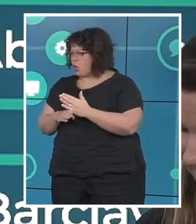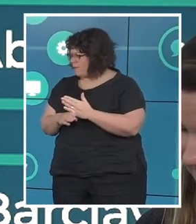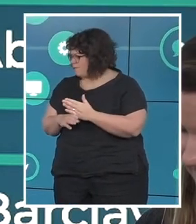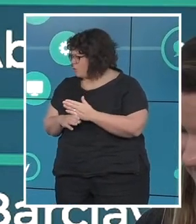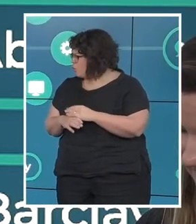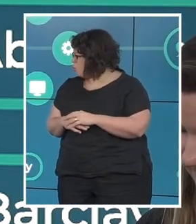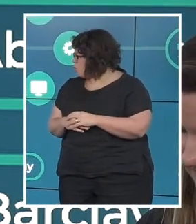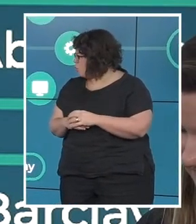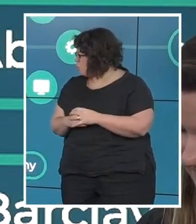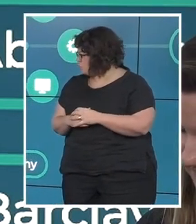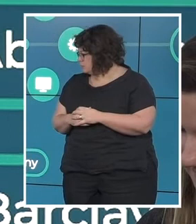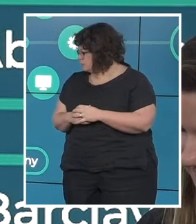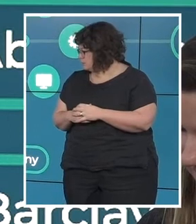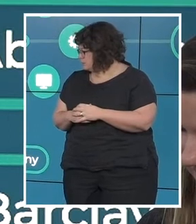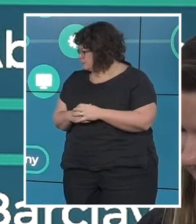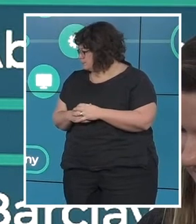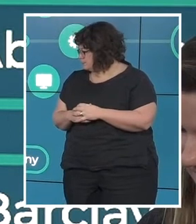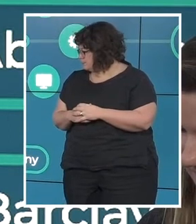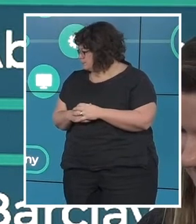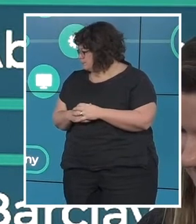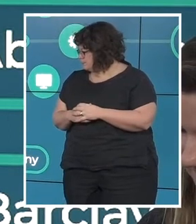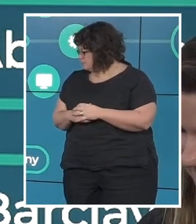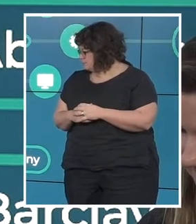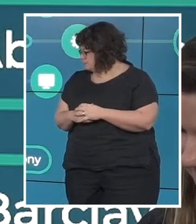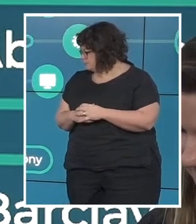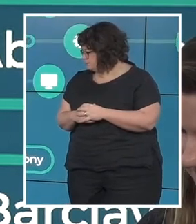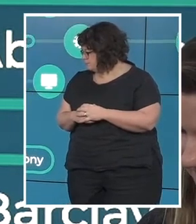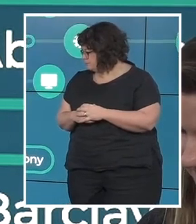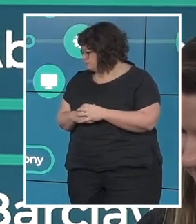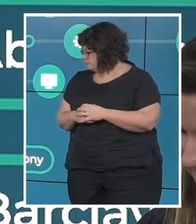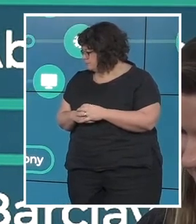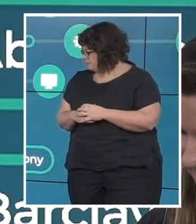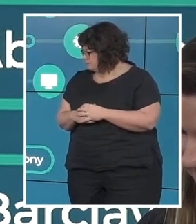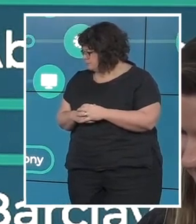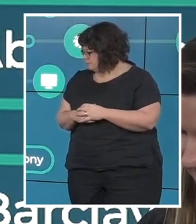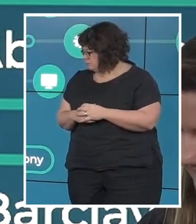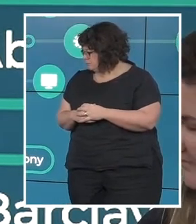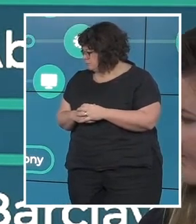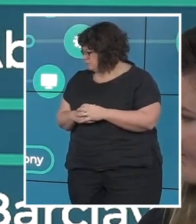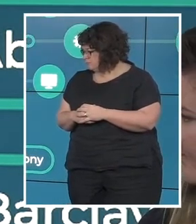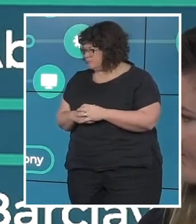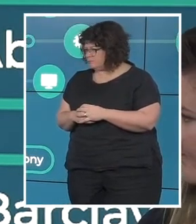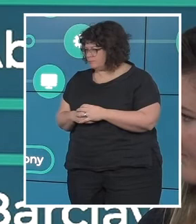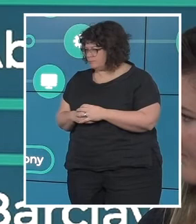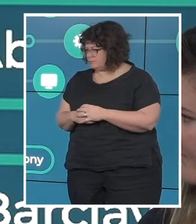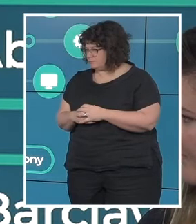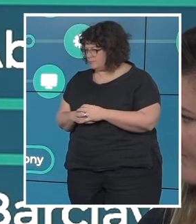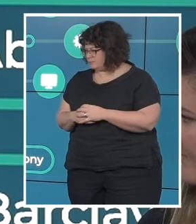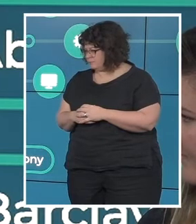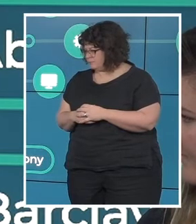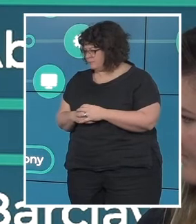And one of our areas of specialism is in providing solutions to businesses and organizations to help them make